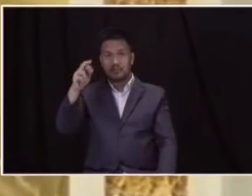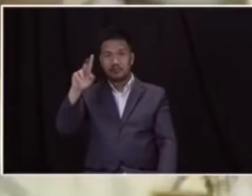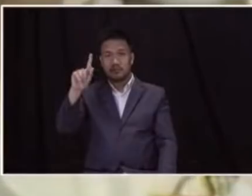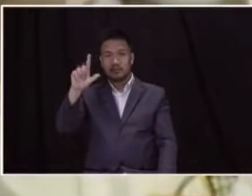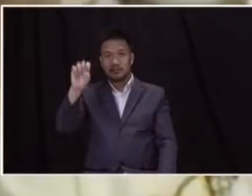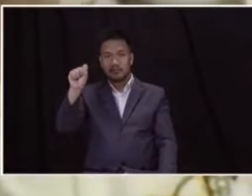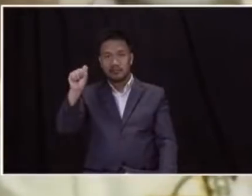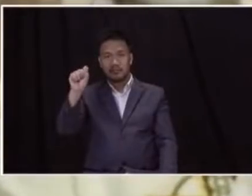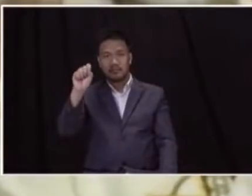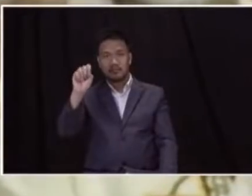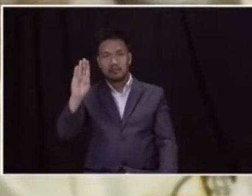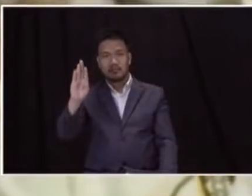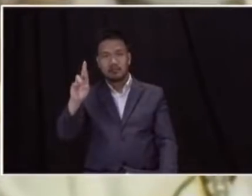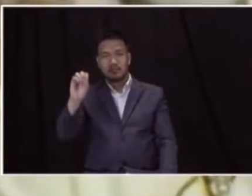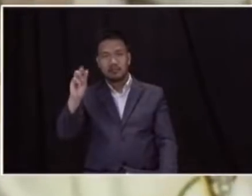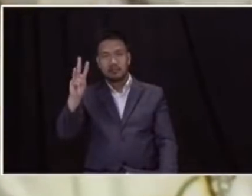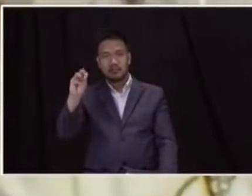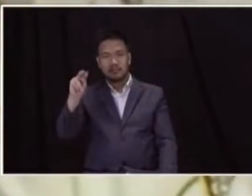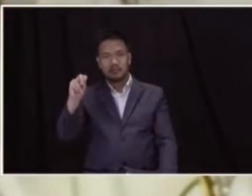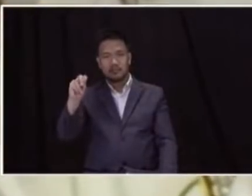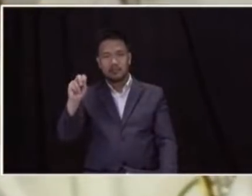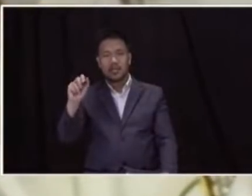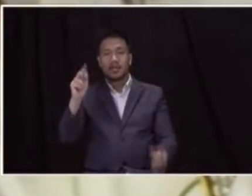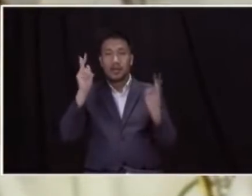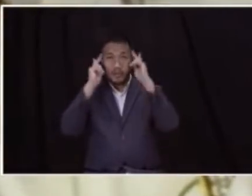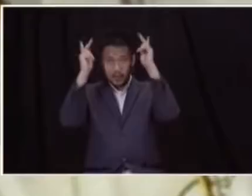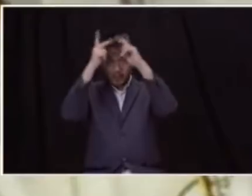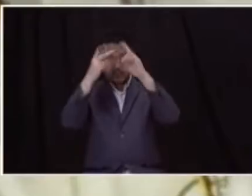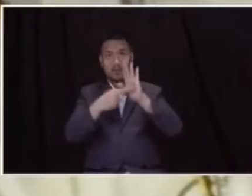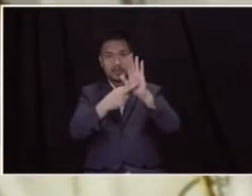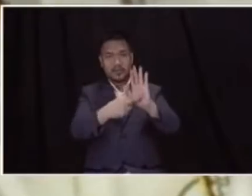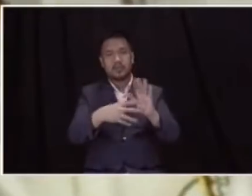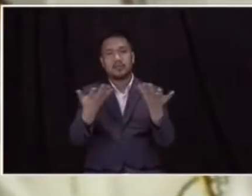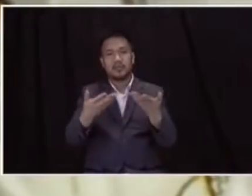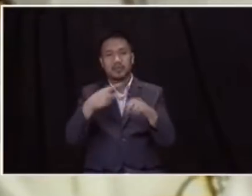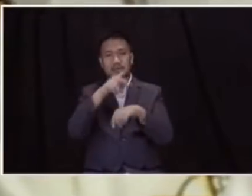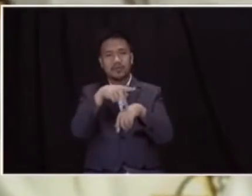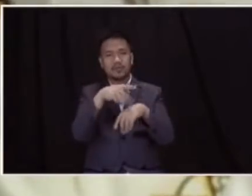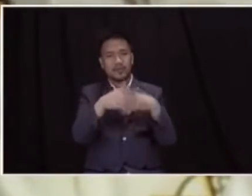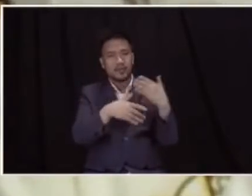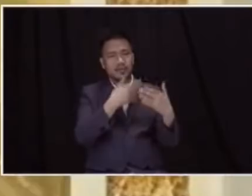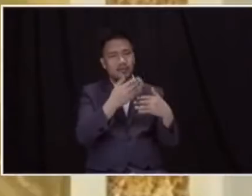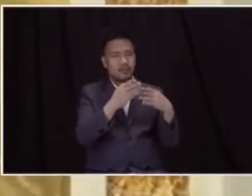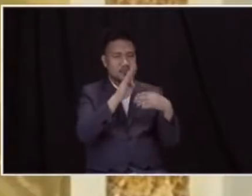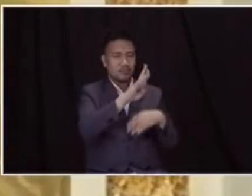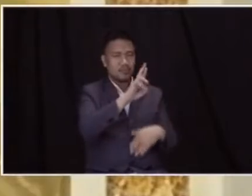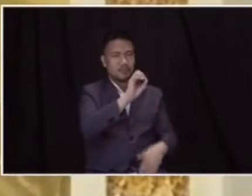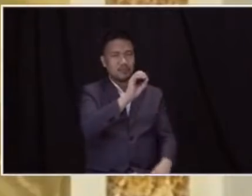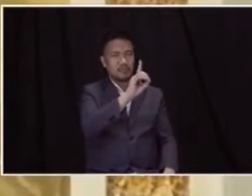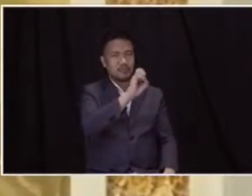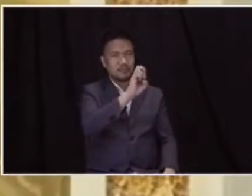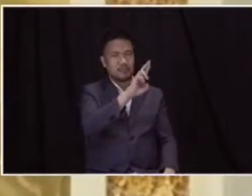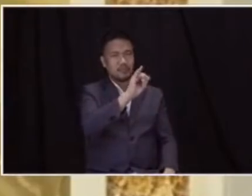Apostolic Nuncio to the Philippines, His Excellency Broderick